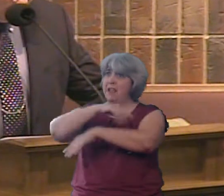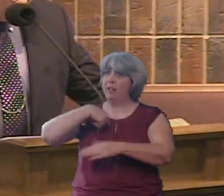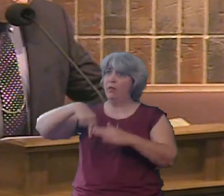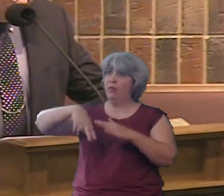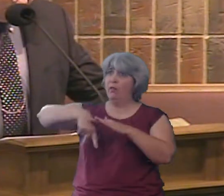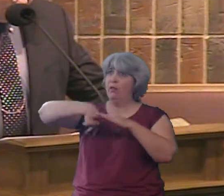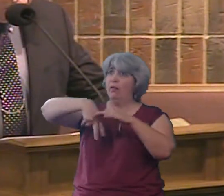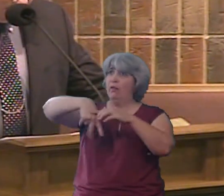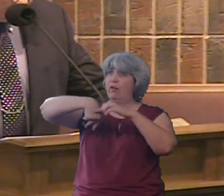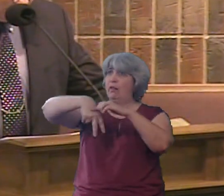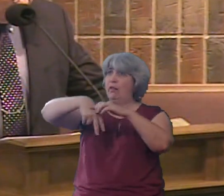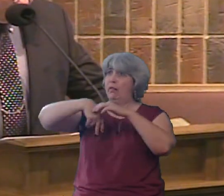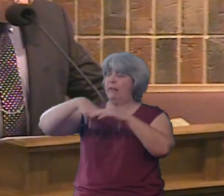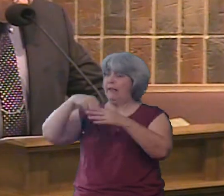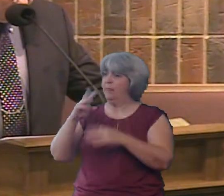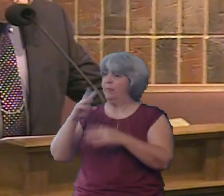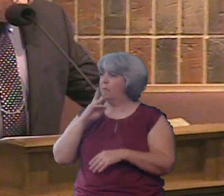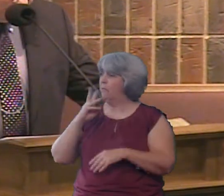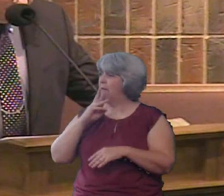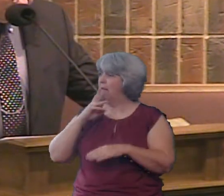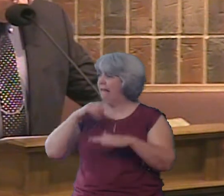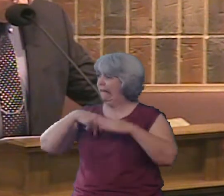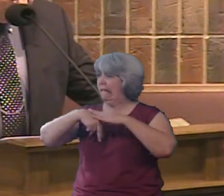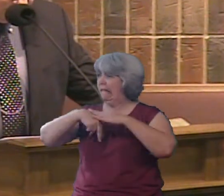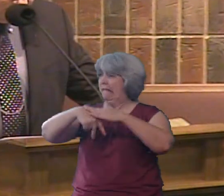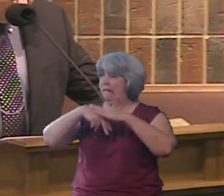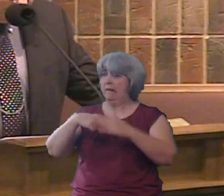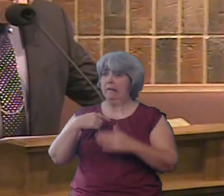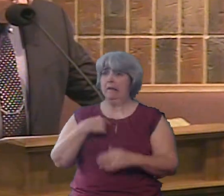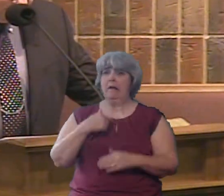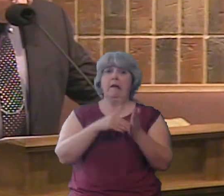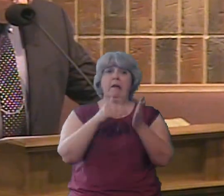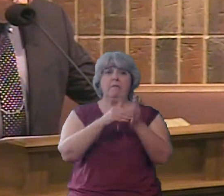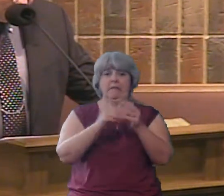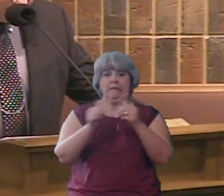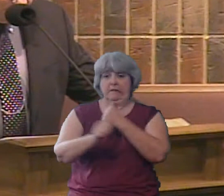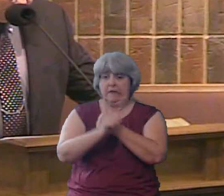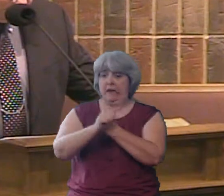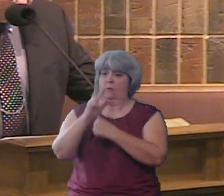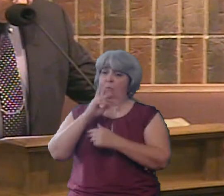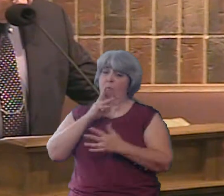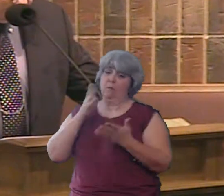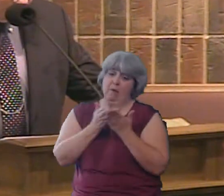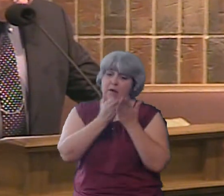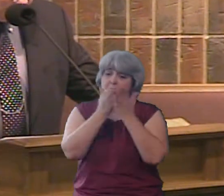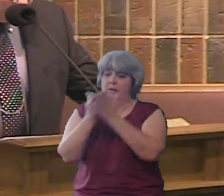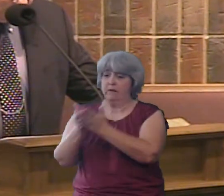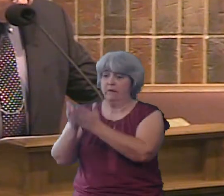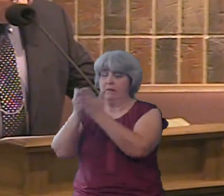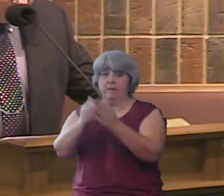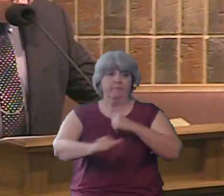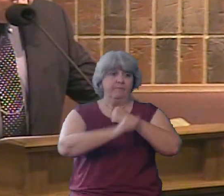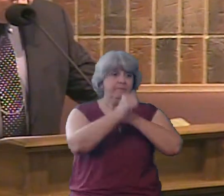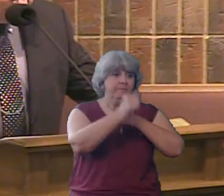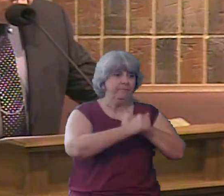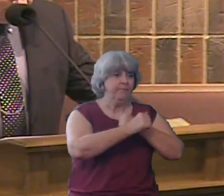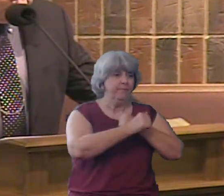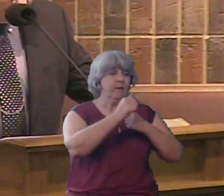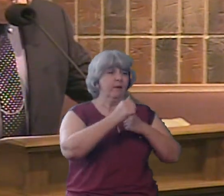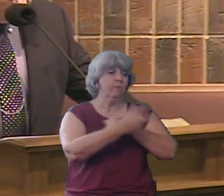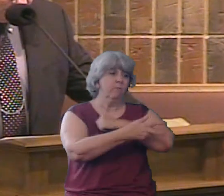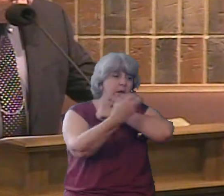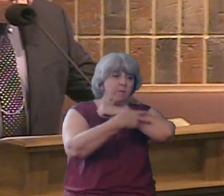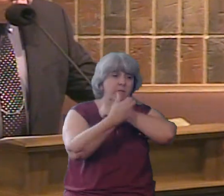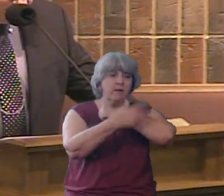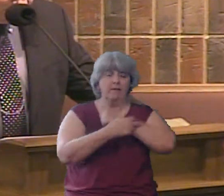And journeys often in perils of waters and perils of robbers. In perils of my own countrymen, in perils of the Gentiles,